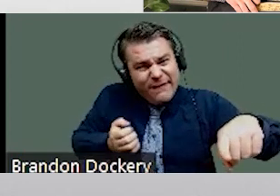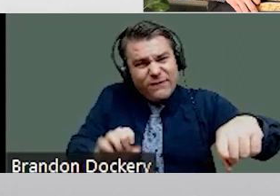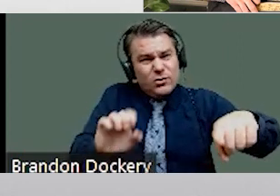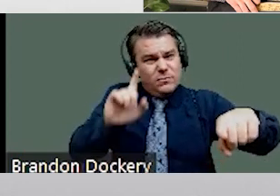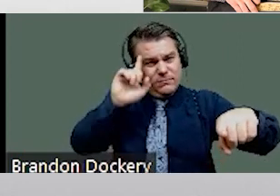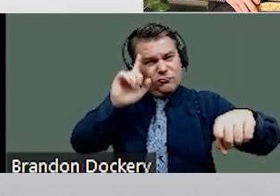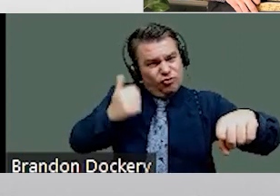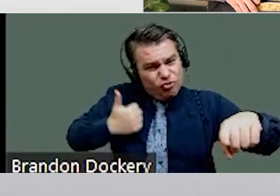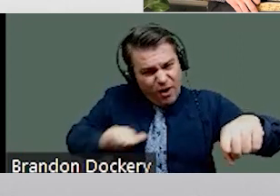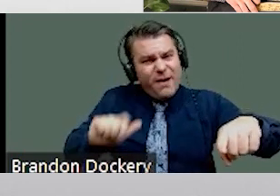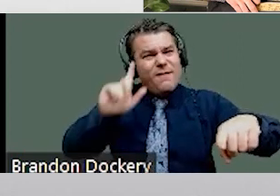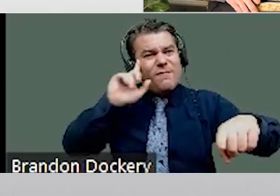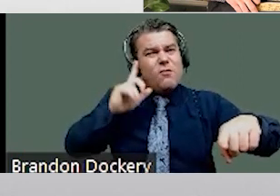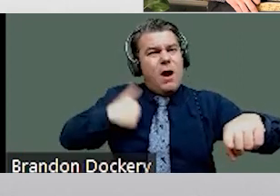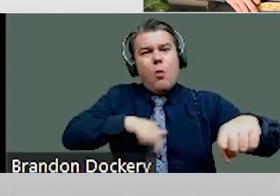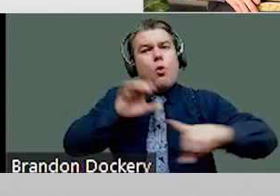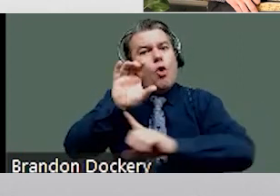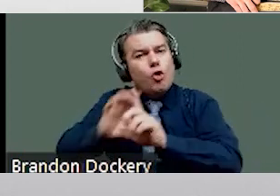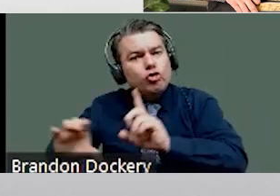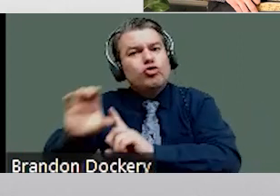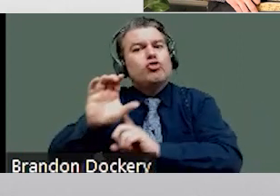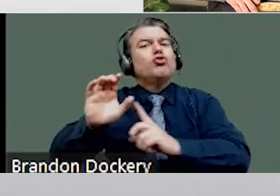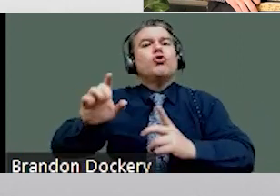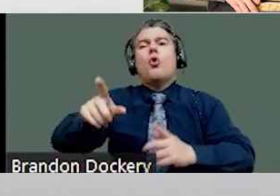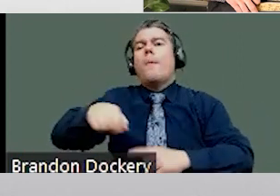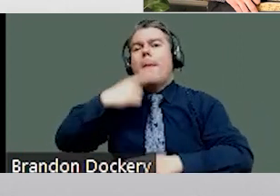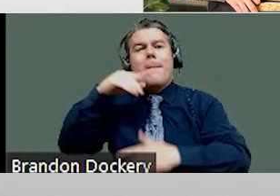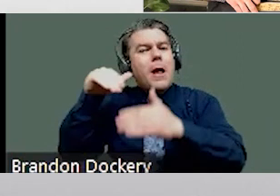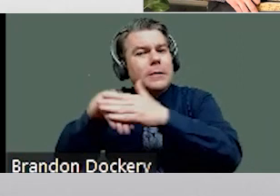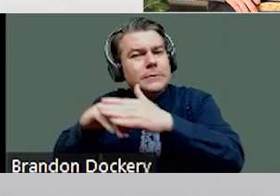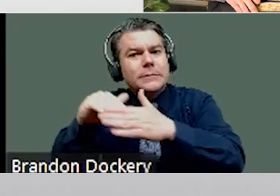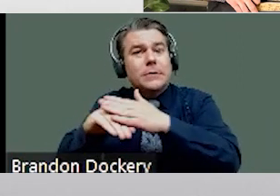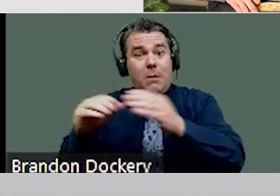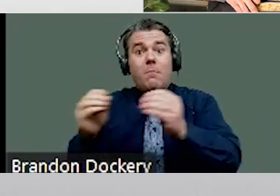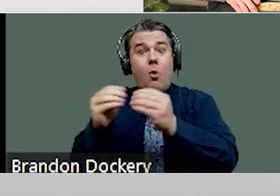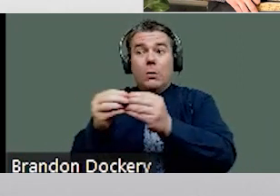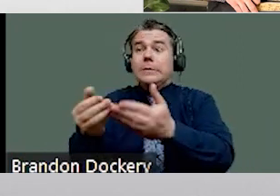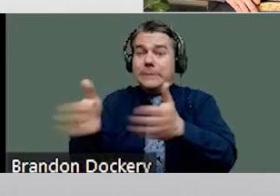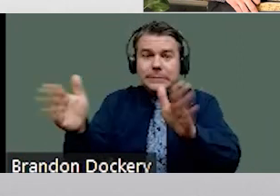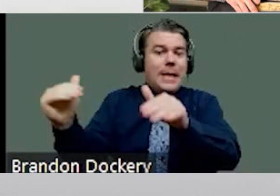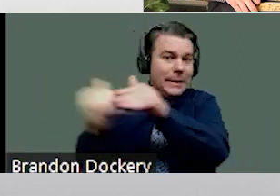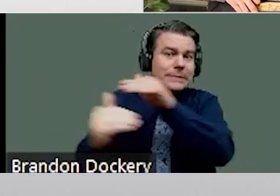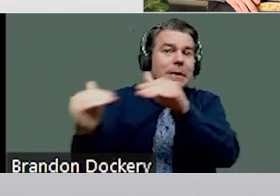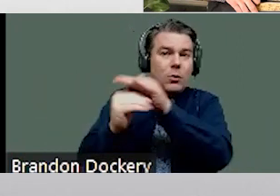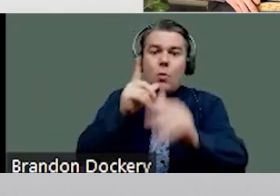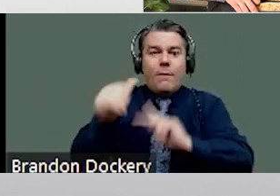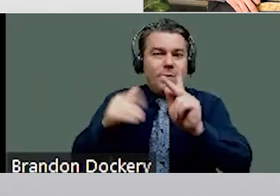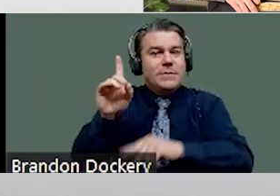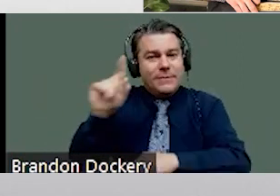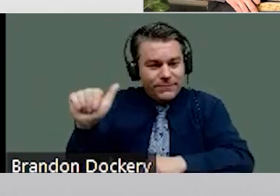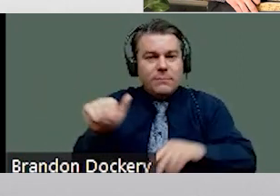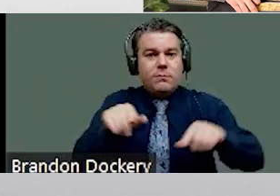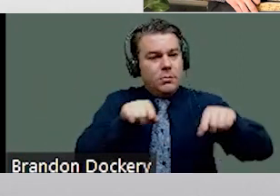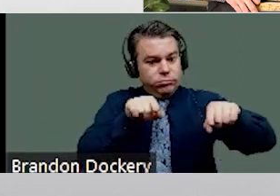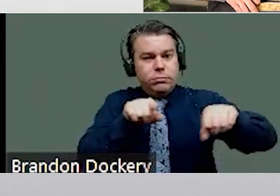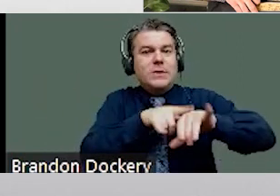make our culture, our public access much more accessible to folks with disabilities.